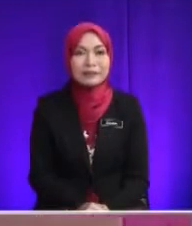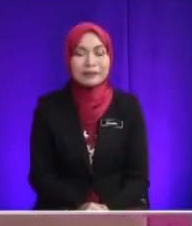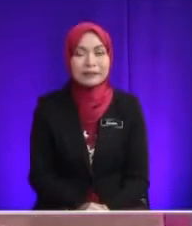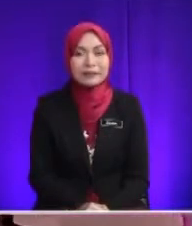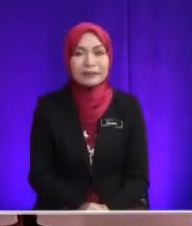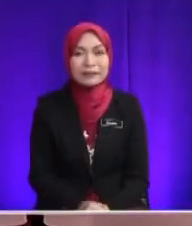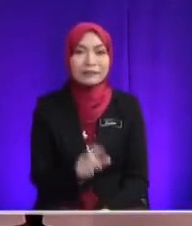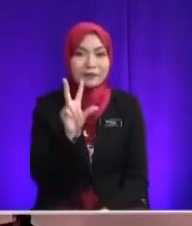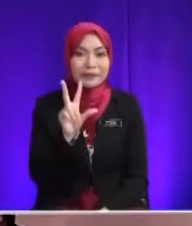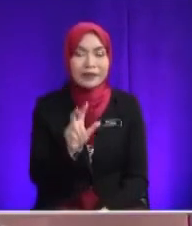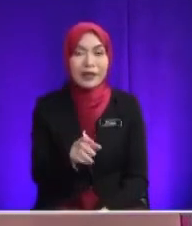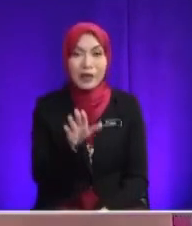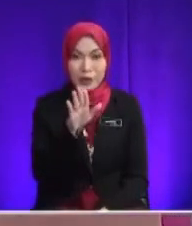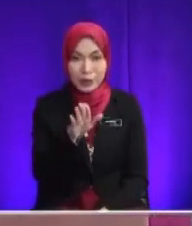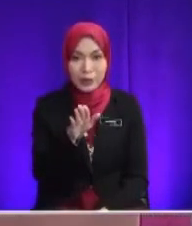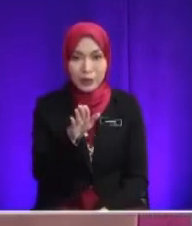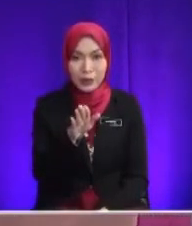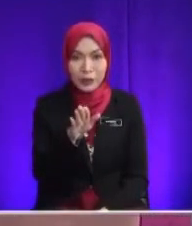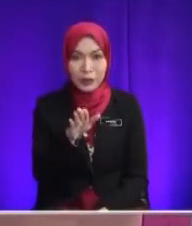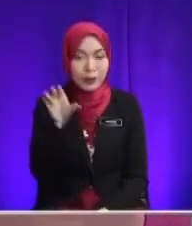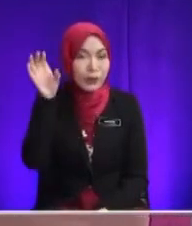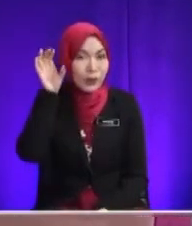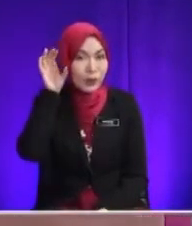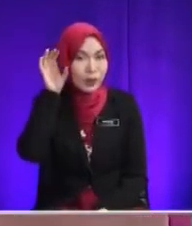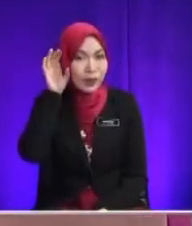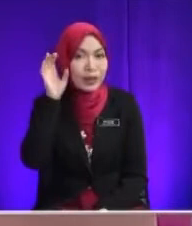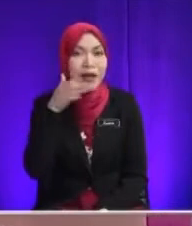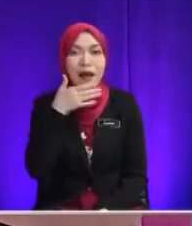3. You hear a young woman talking.